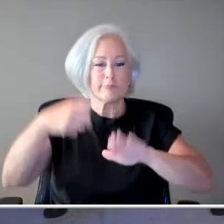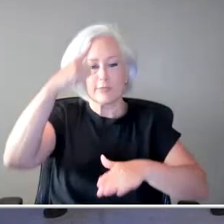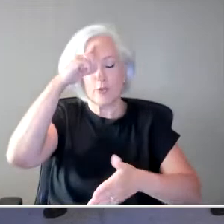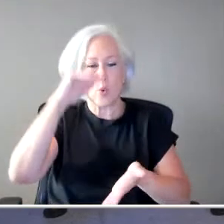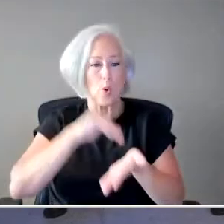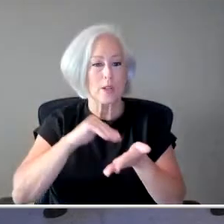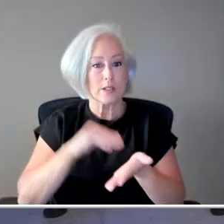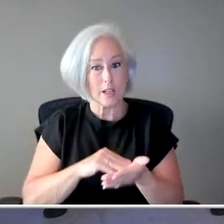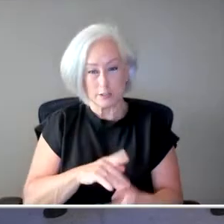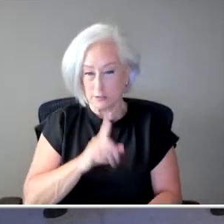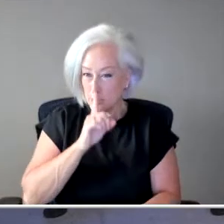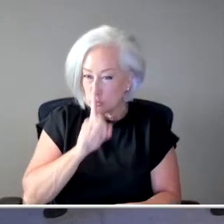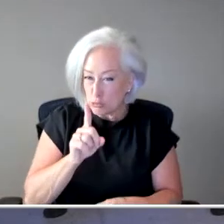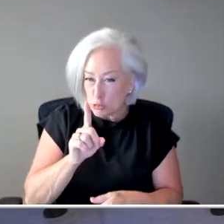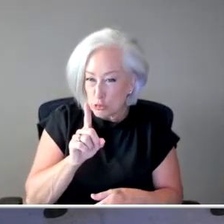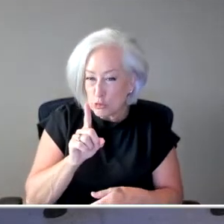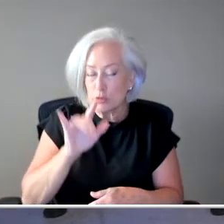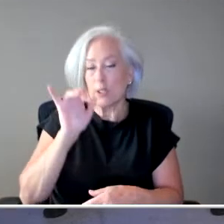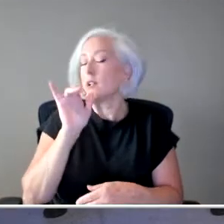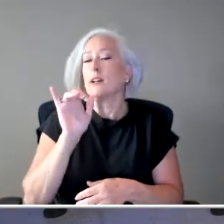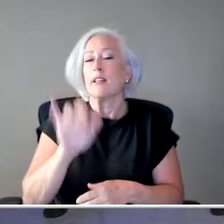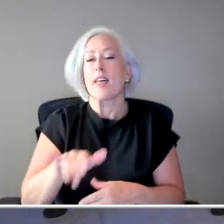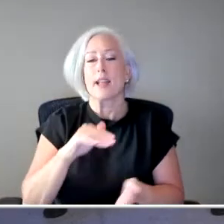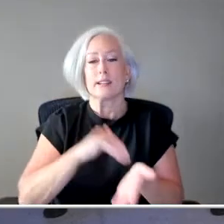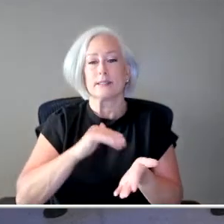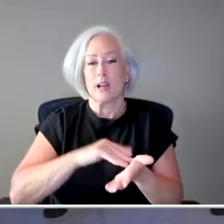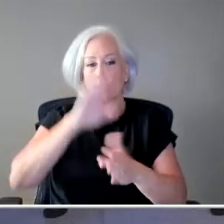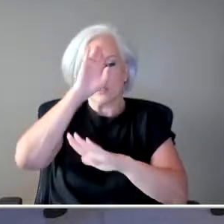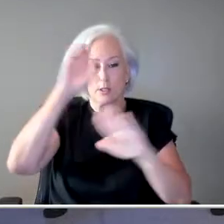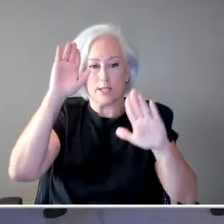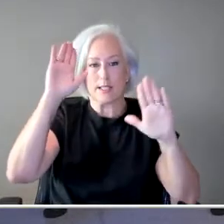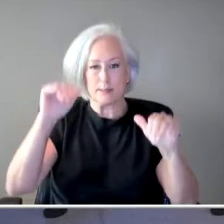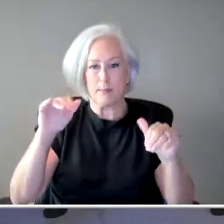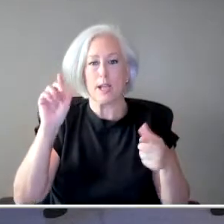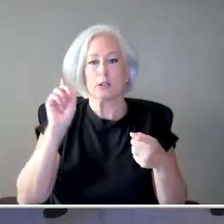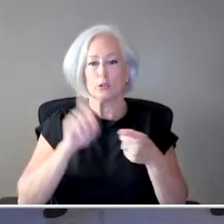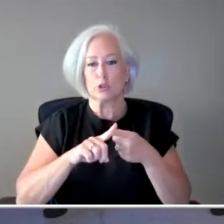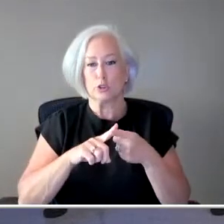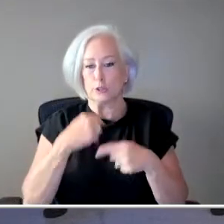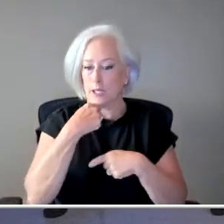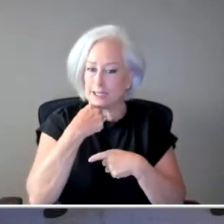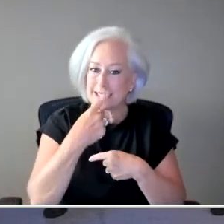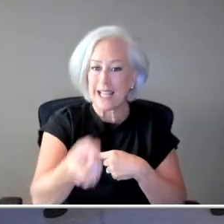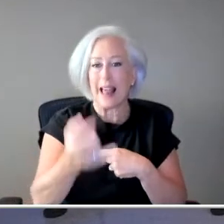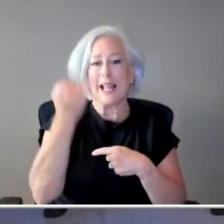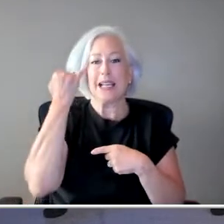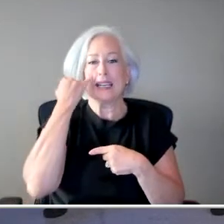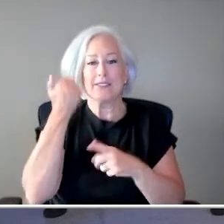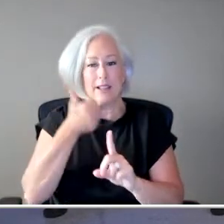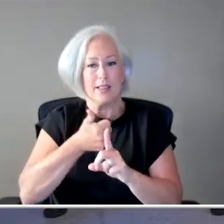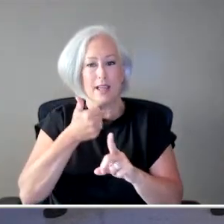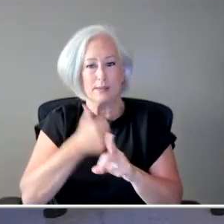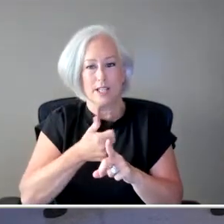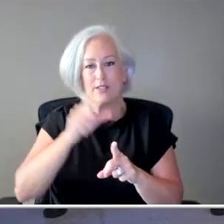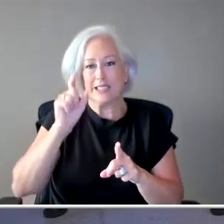true that until recently that doctors were expected to disclose whether or not they had sought any type of mental health treatment? It is